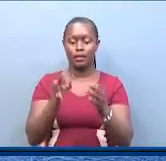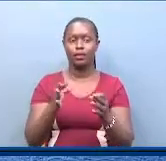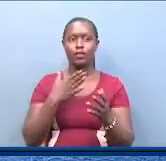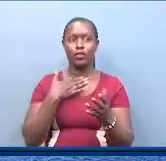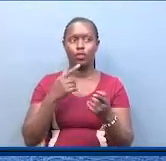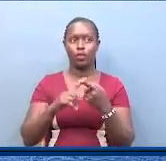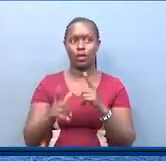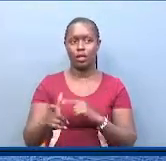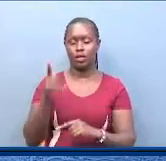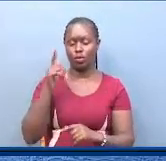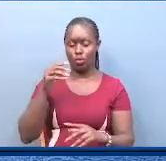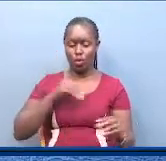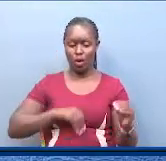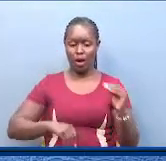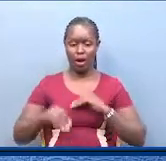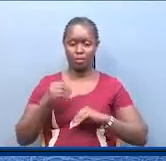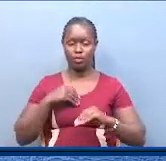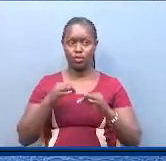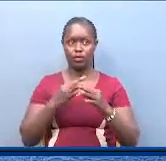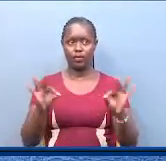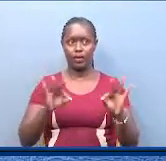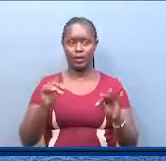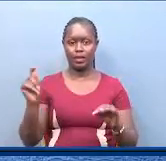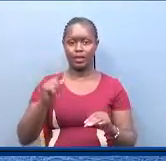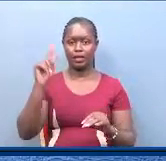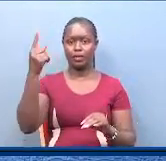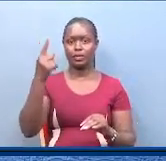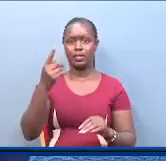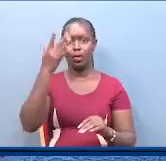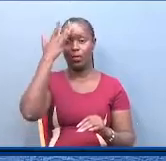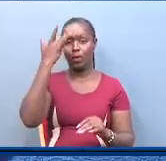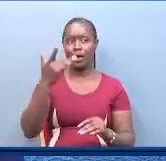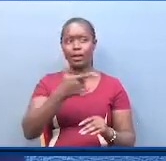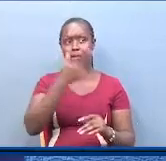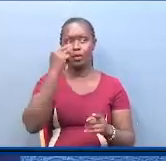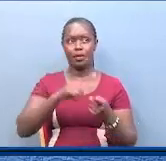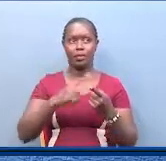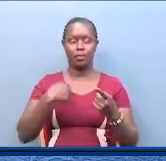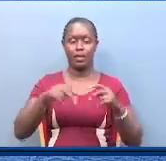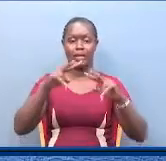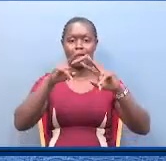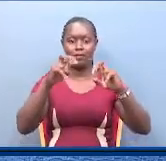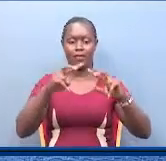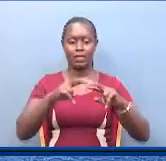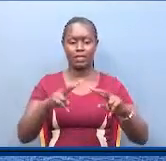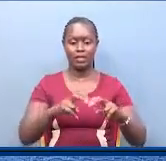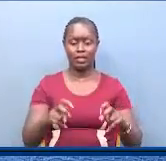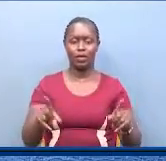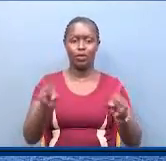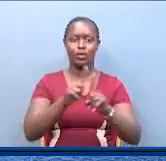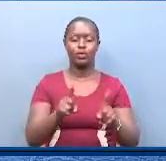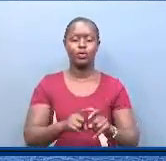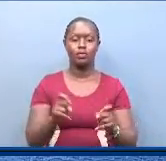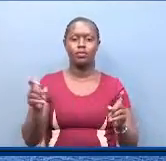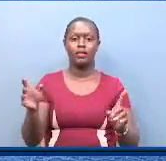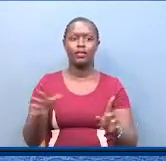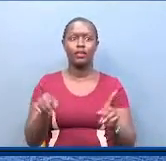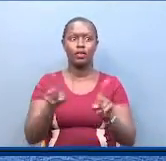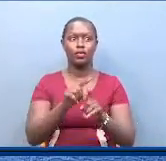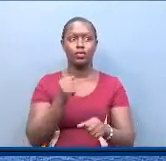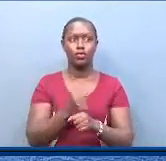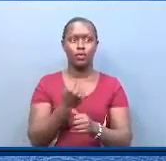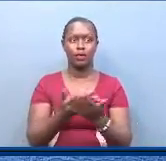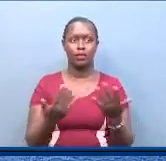to know corruption-free politicians, they're in Kenya Kwanza. Why? They will be investigated. They will be intimidated. They will do everything of the sort.